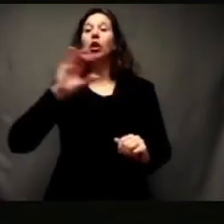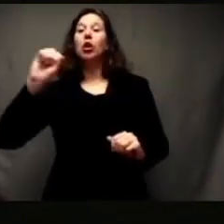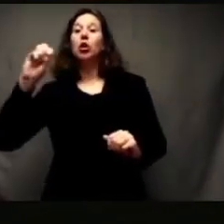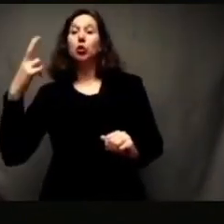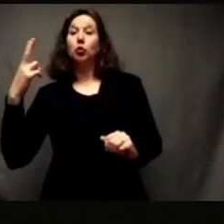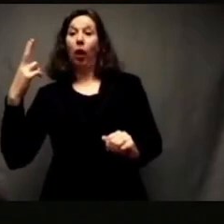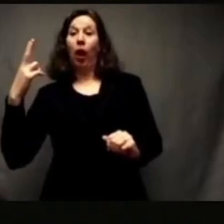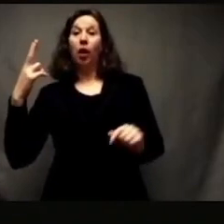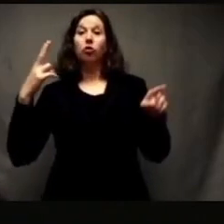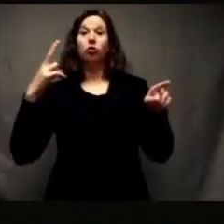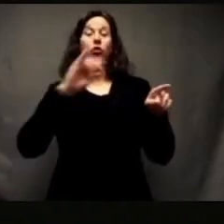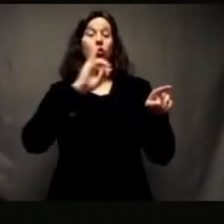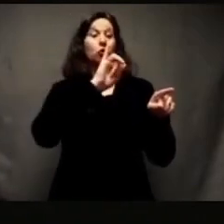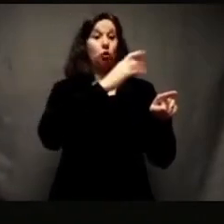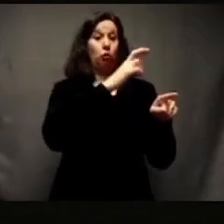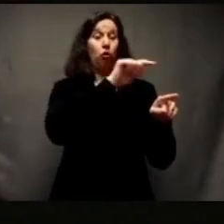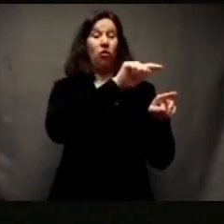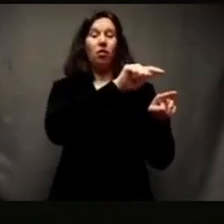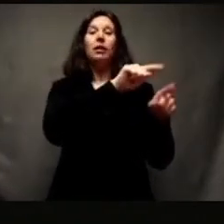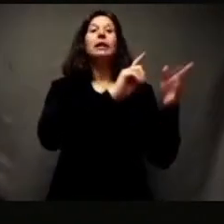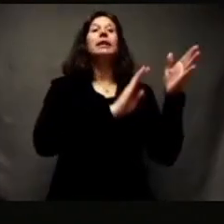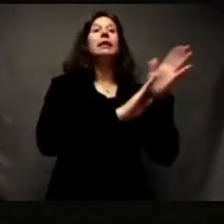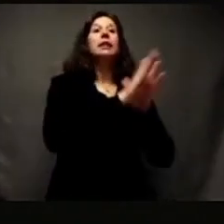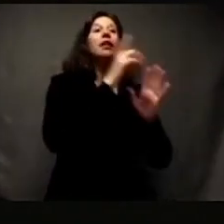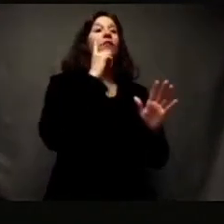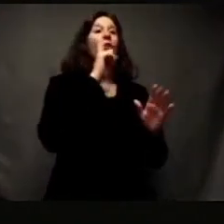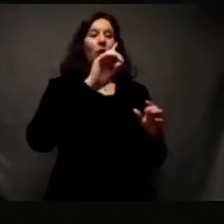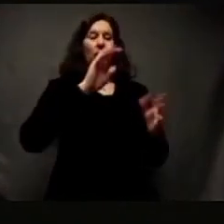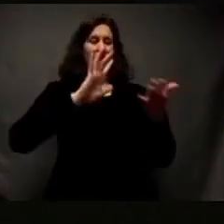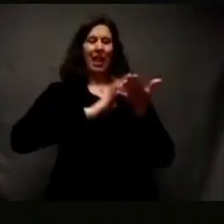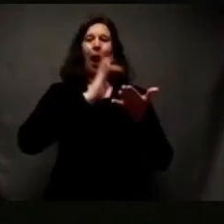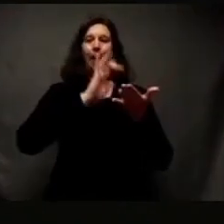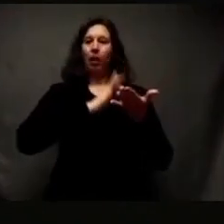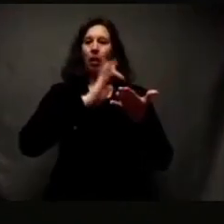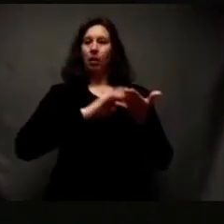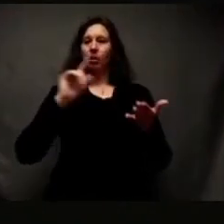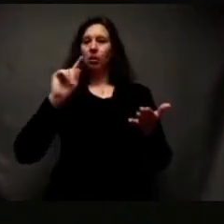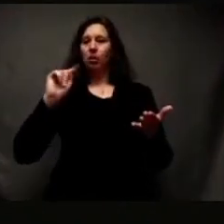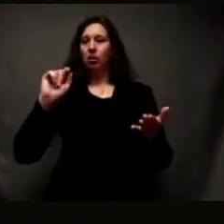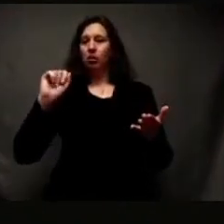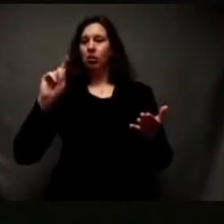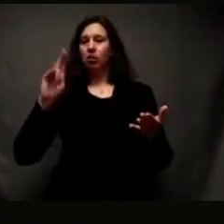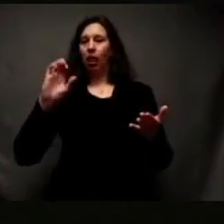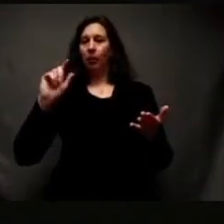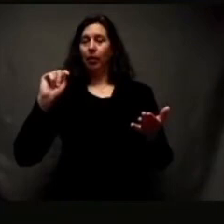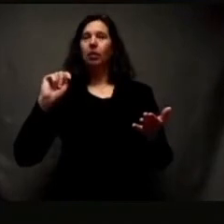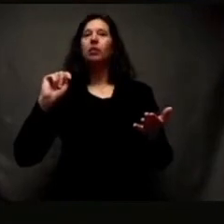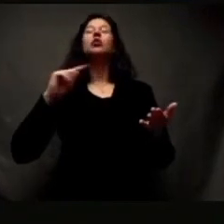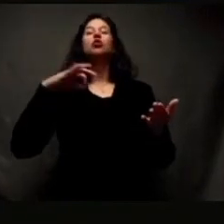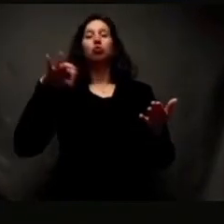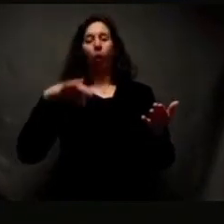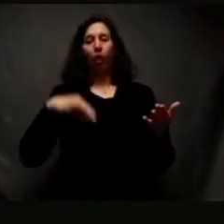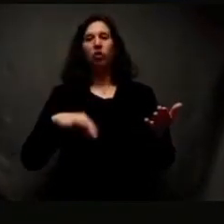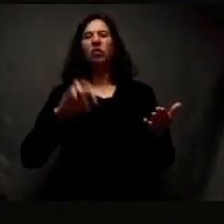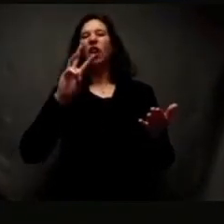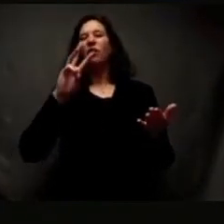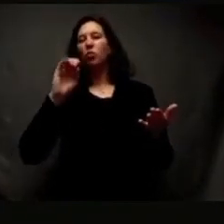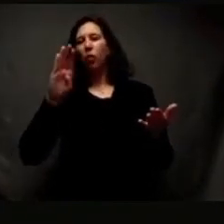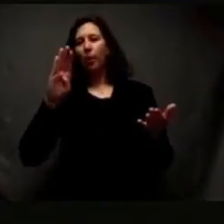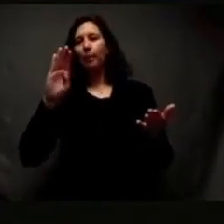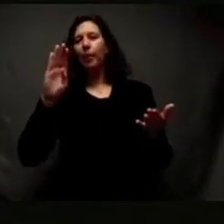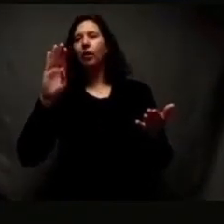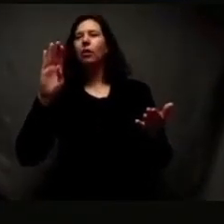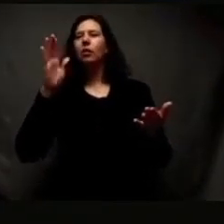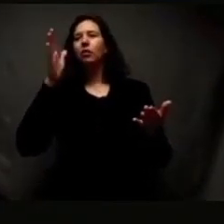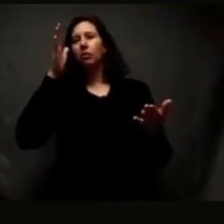ScratchJr is designed originally for the tablet. So while there are directions of going web-based for Scratch Junior, as